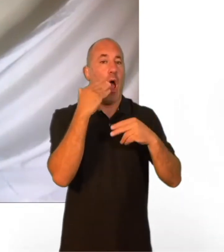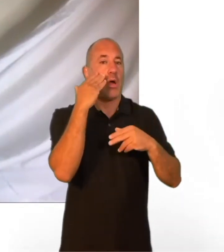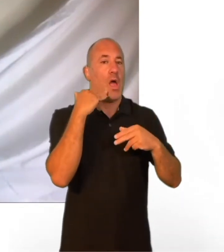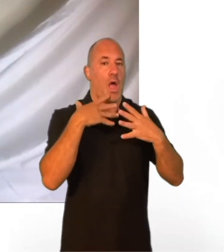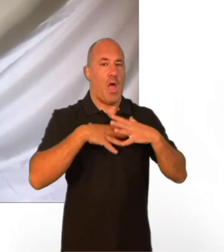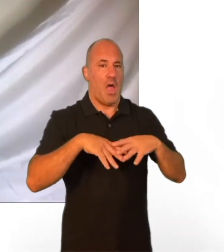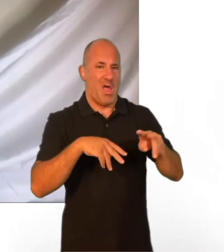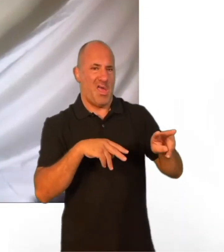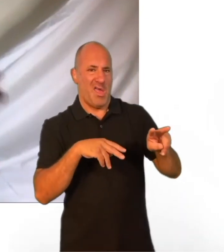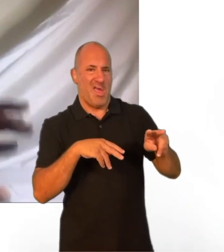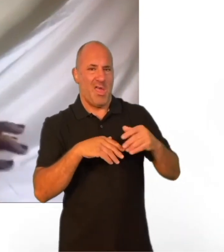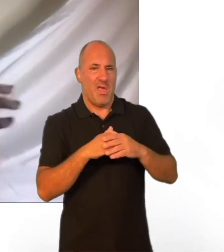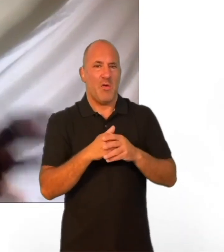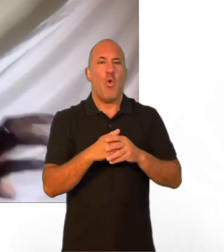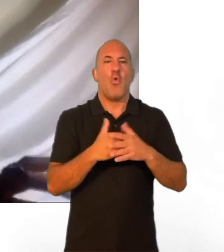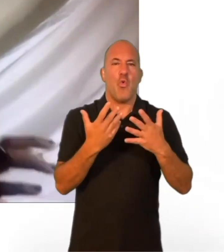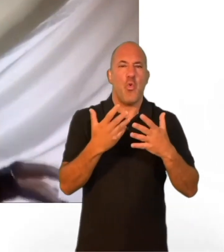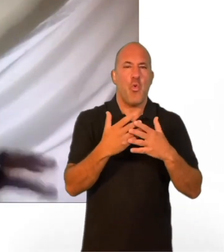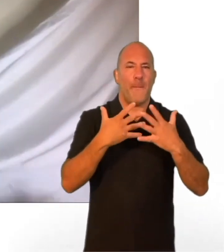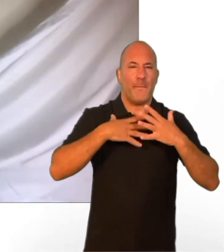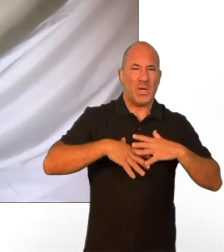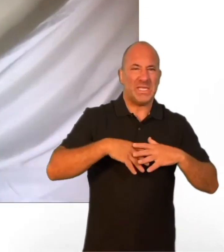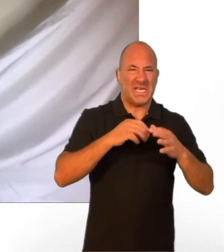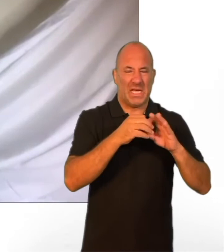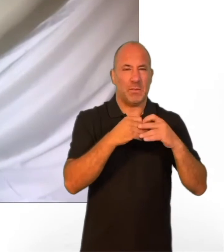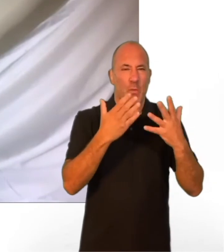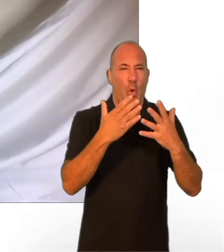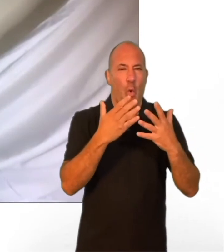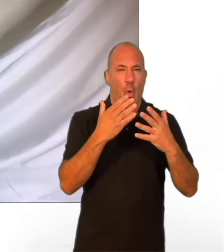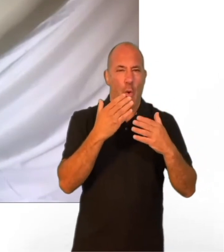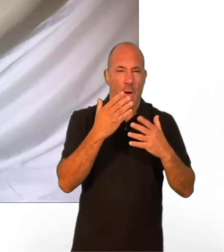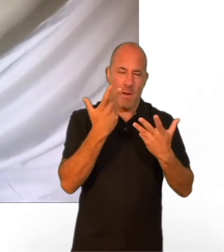or bodies that have, higher proximities to Blackness.